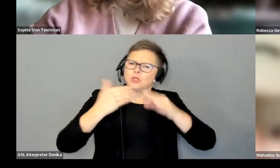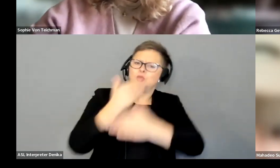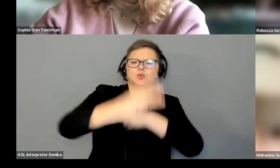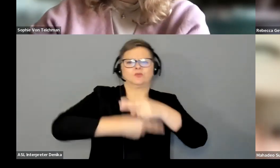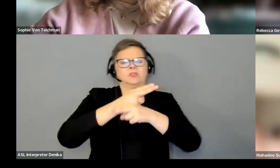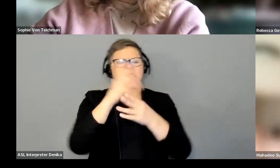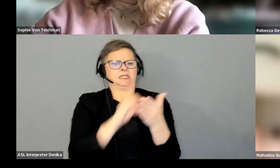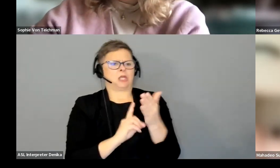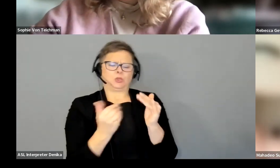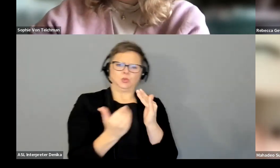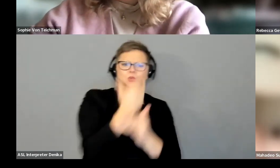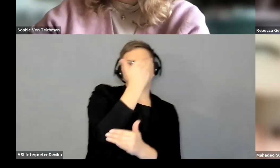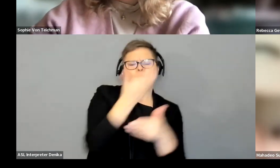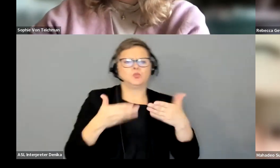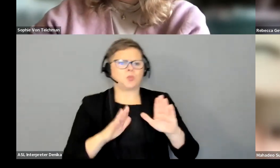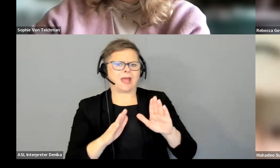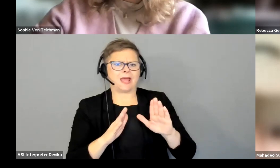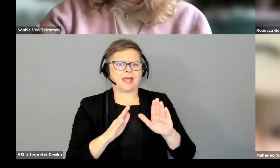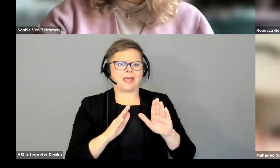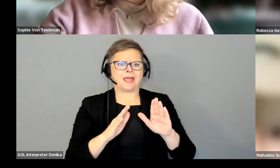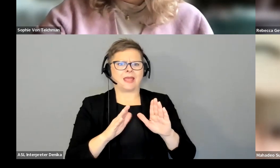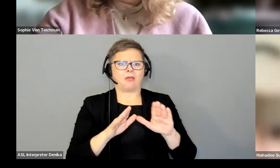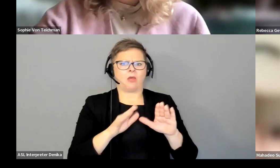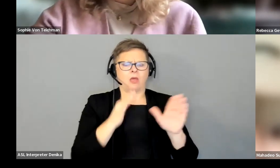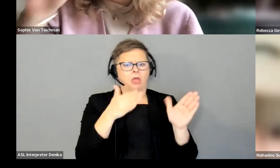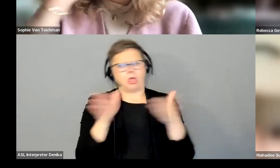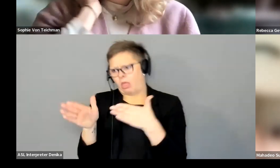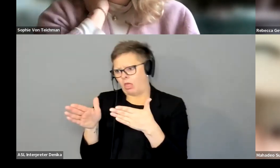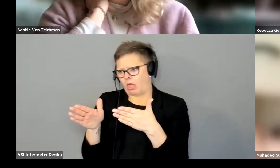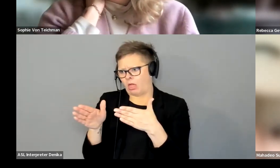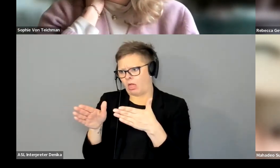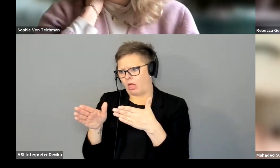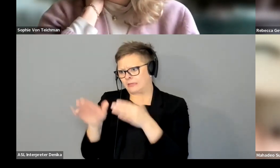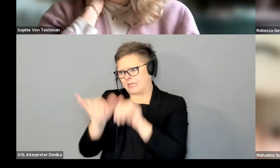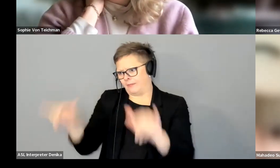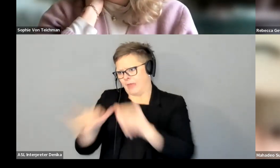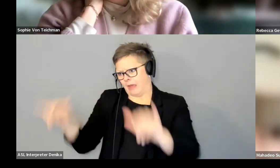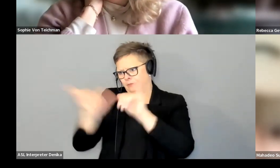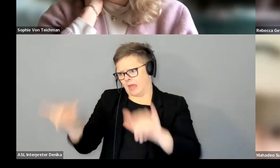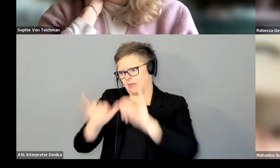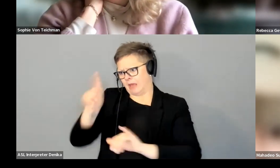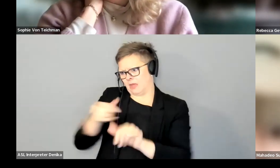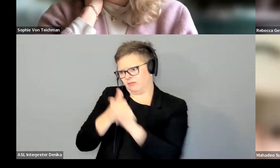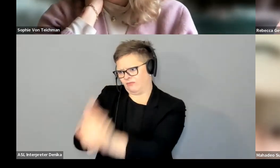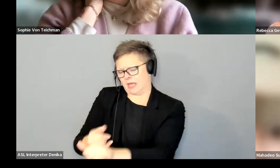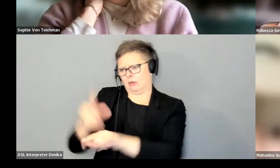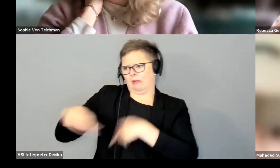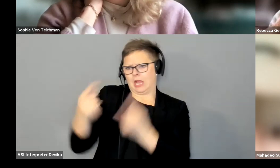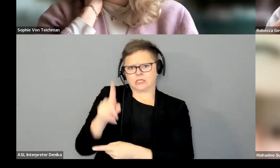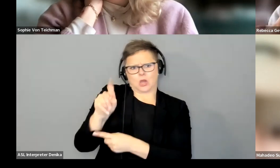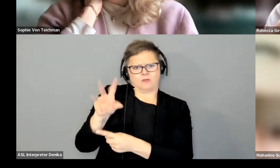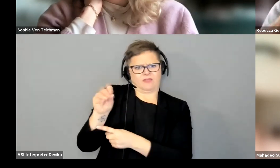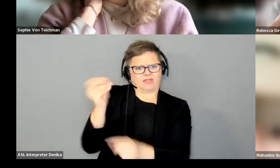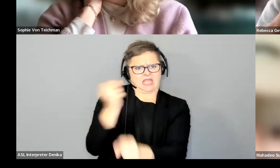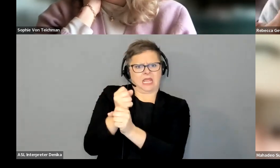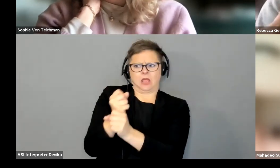said, let's not be beholden to the way that we've done work for the past 150 years, but rather